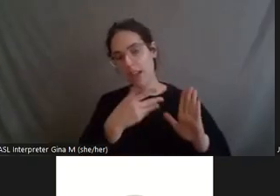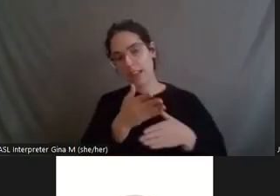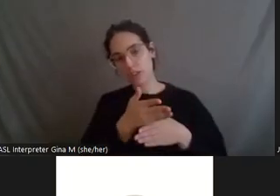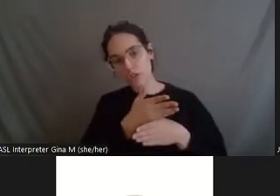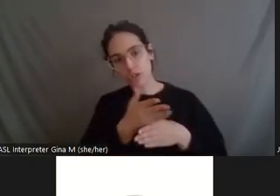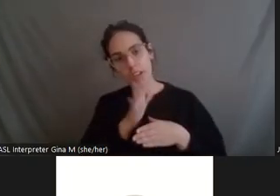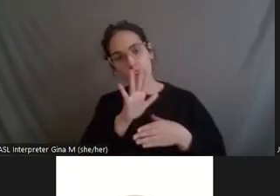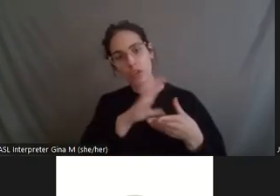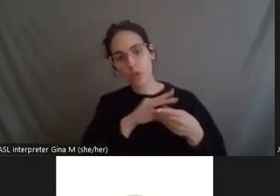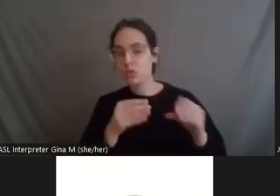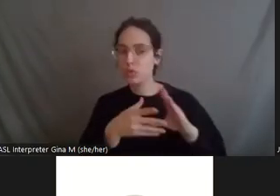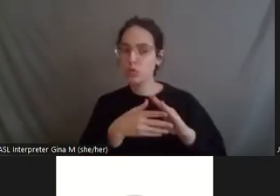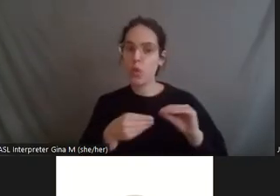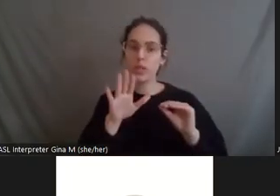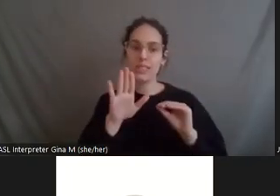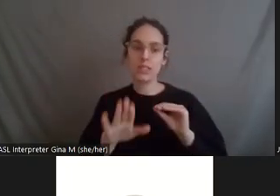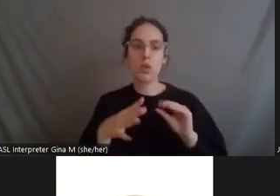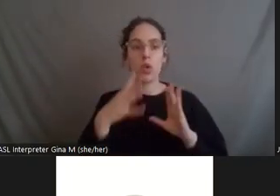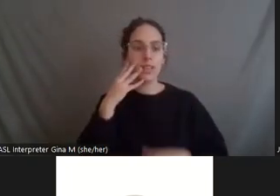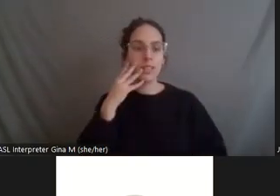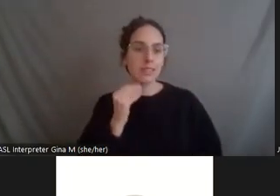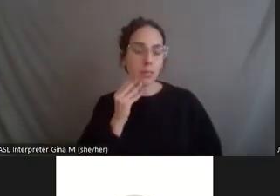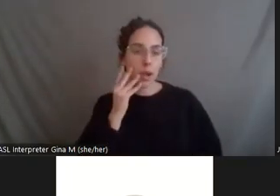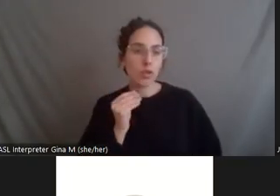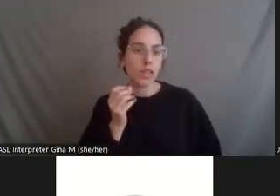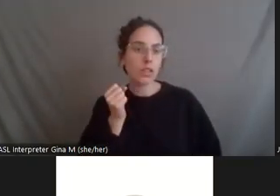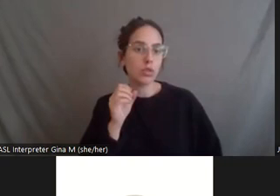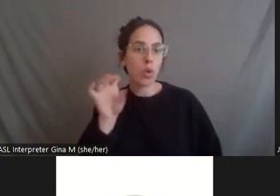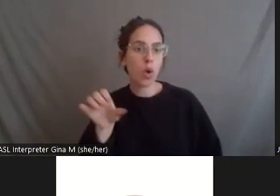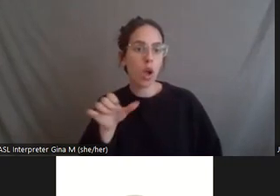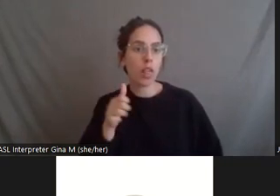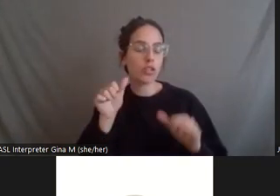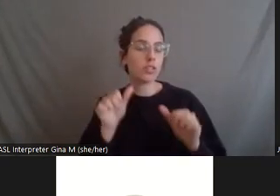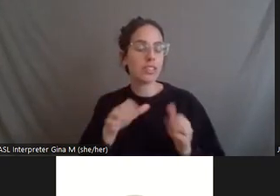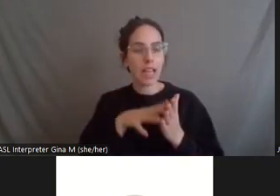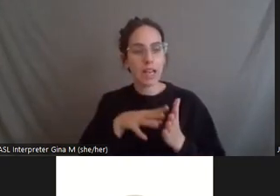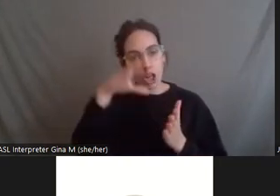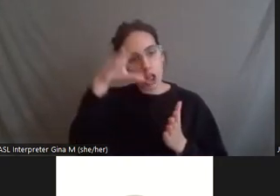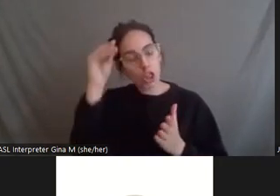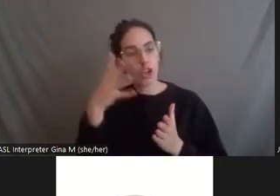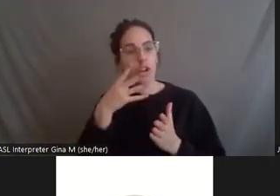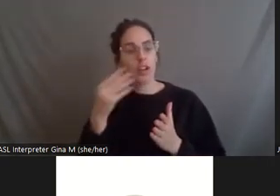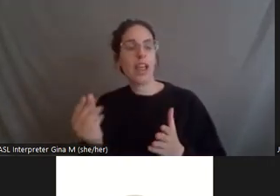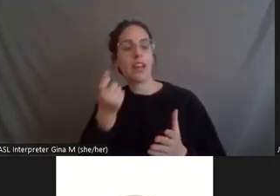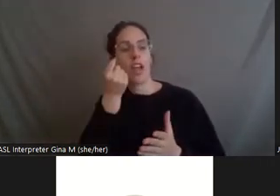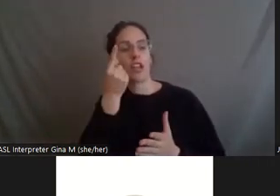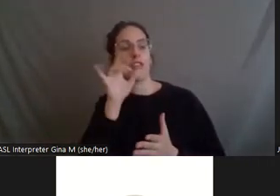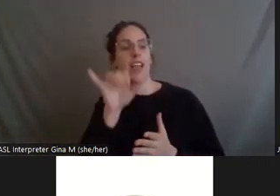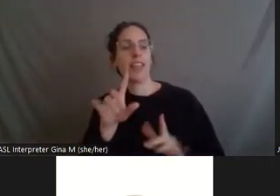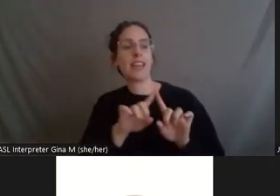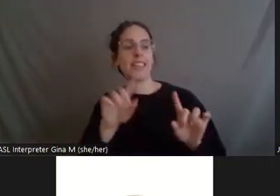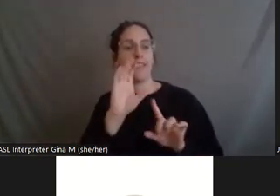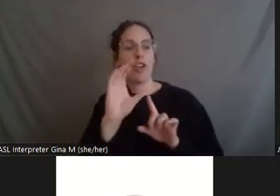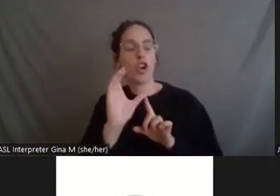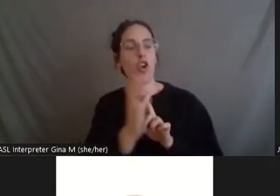experiences, so that others may learn, and others may take in kind of that new cultural aspect as they're